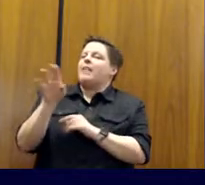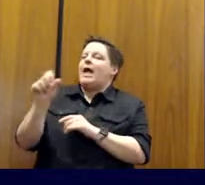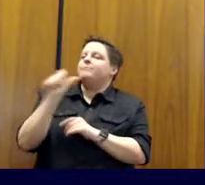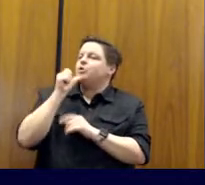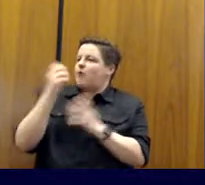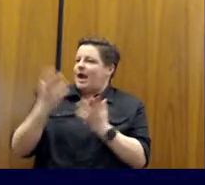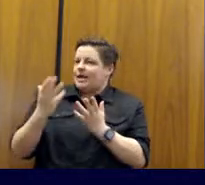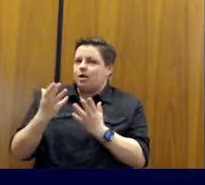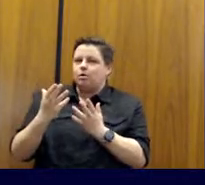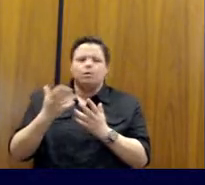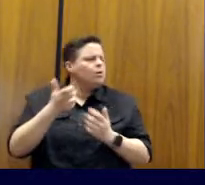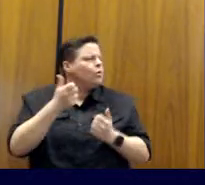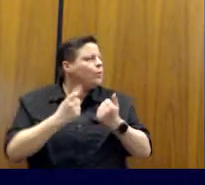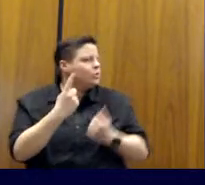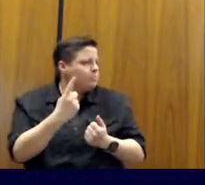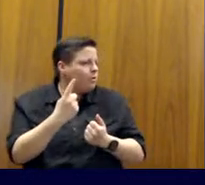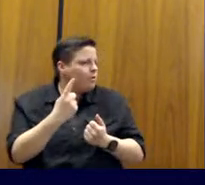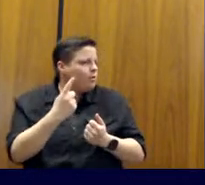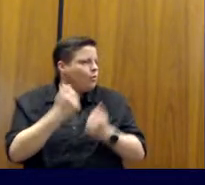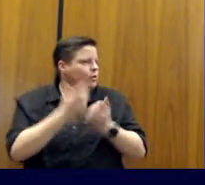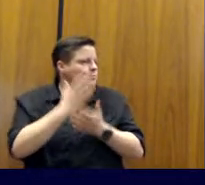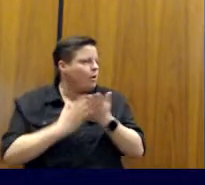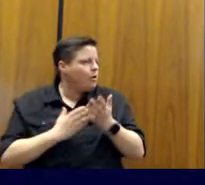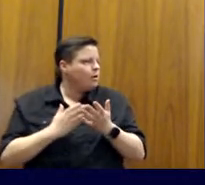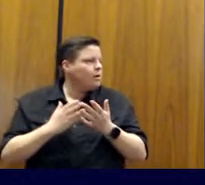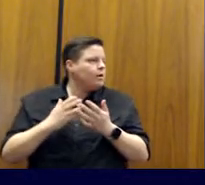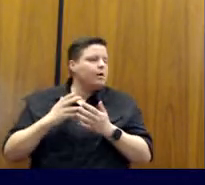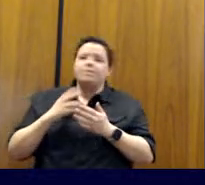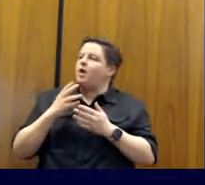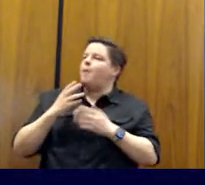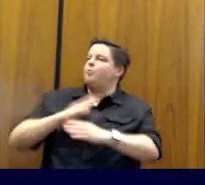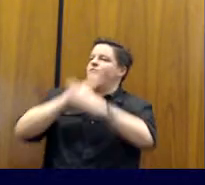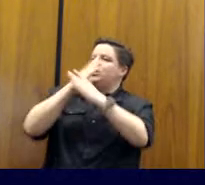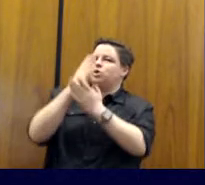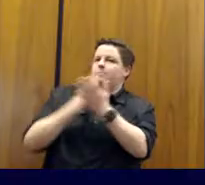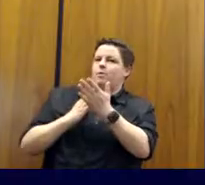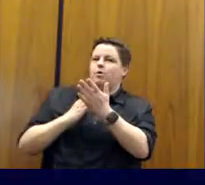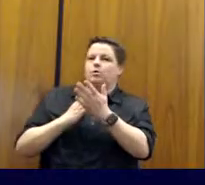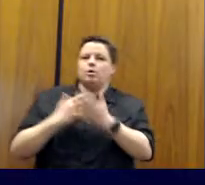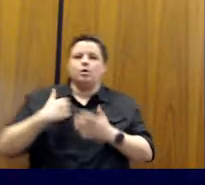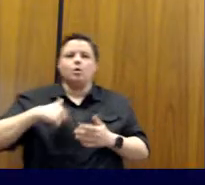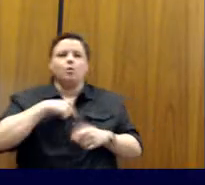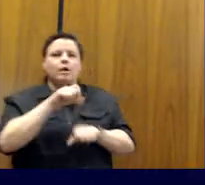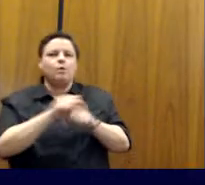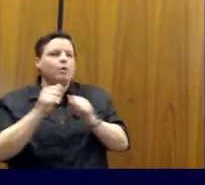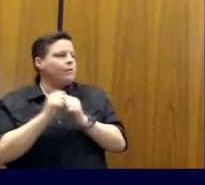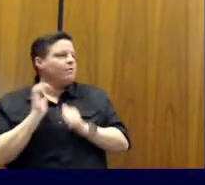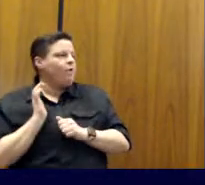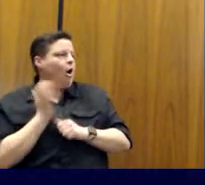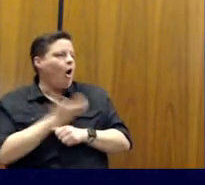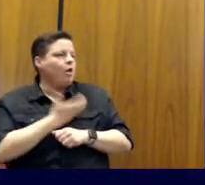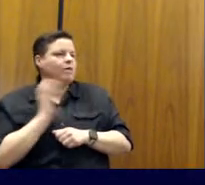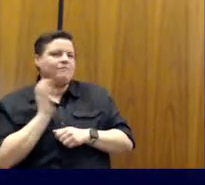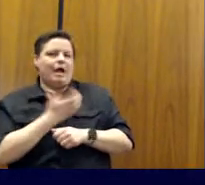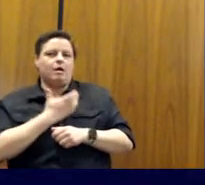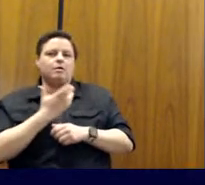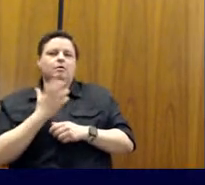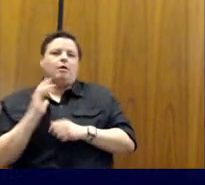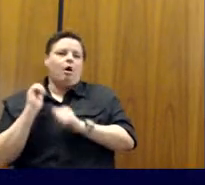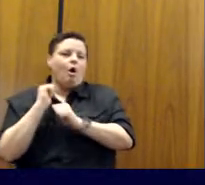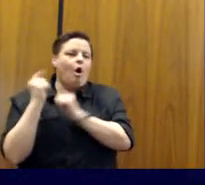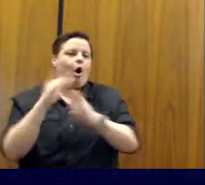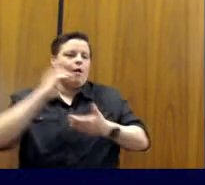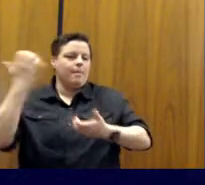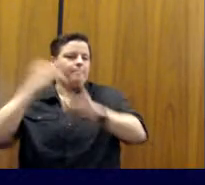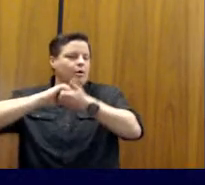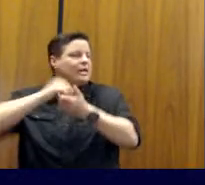Genesee which County, are part- they? to As which far as the question, prevention, as far as the prevention portion of it. The prevention, we work with all of our partners. If we get a referral from